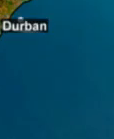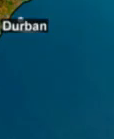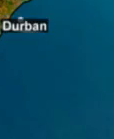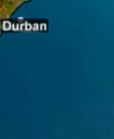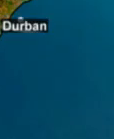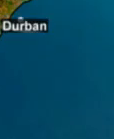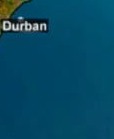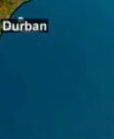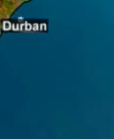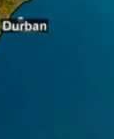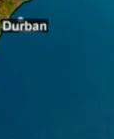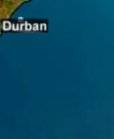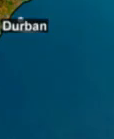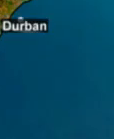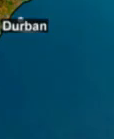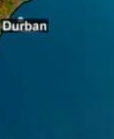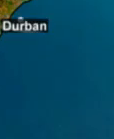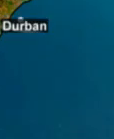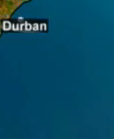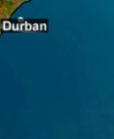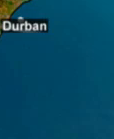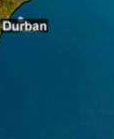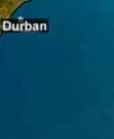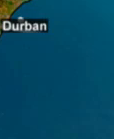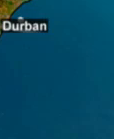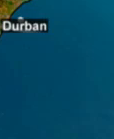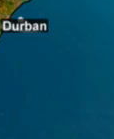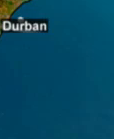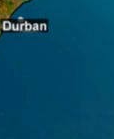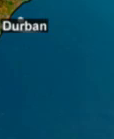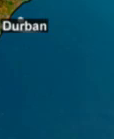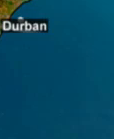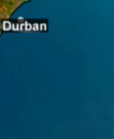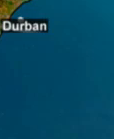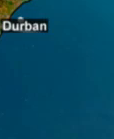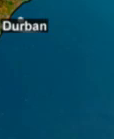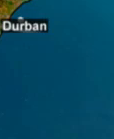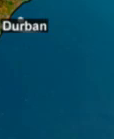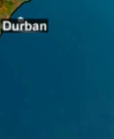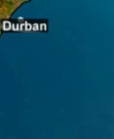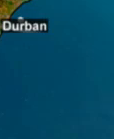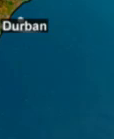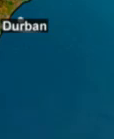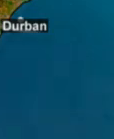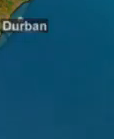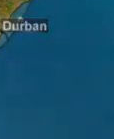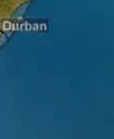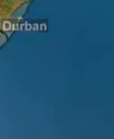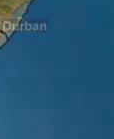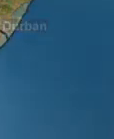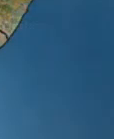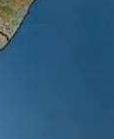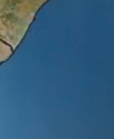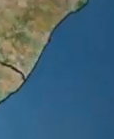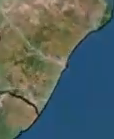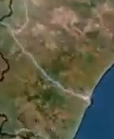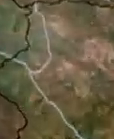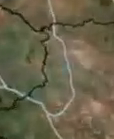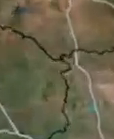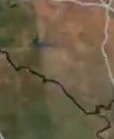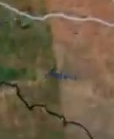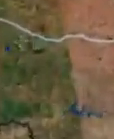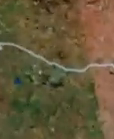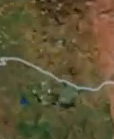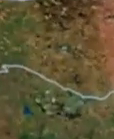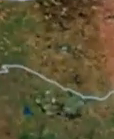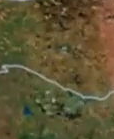Kapa Bophirima o hanele fela moya e matla pula se matla di ba di hanelona ka Qabega di nyola go fitla gona ka hare tekong di gratente mahlokile ha